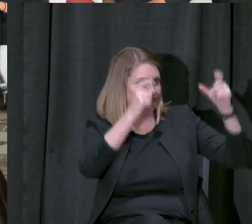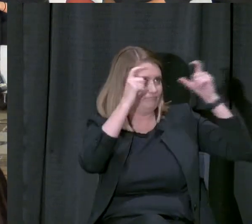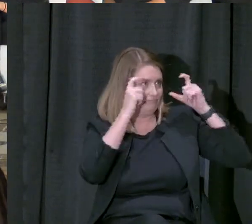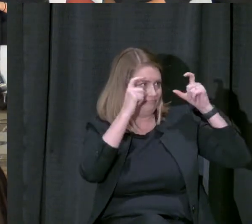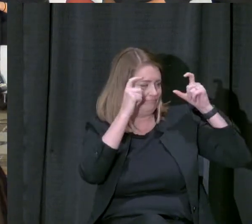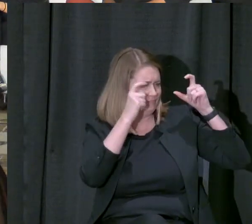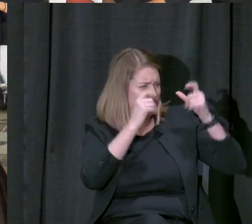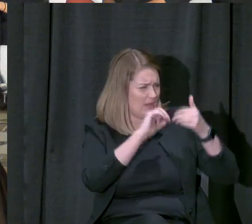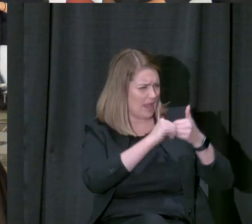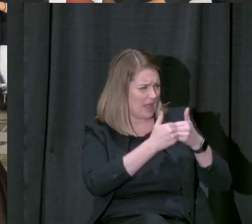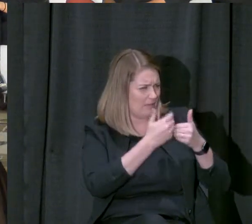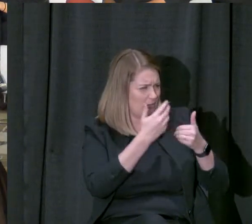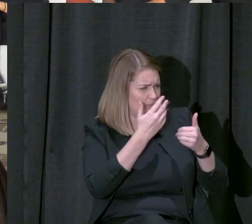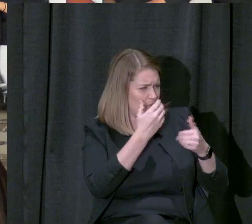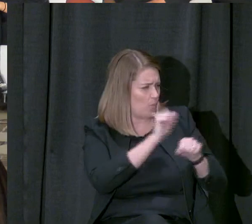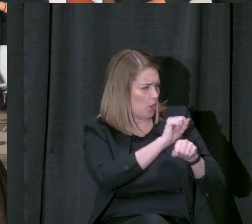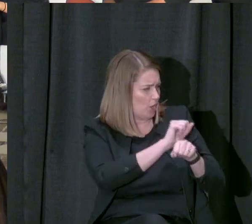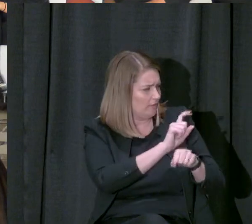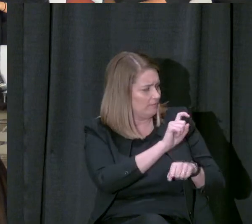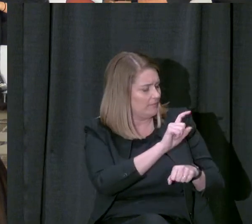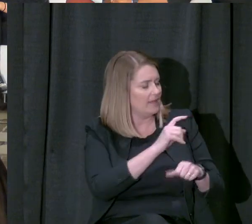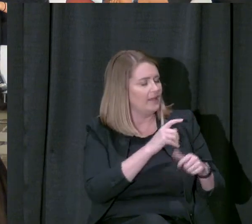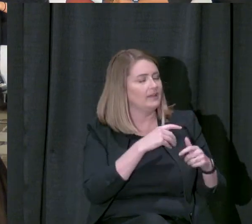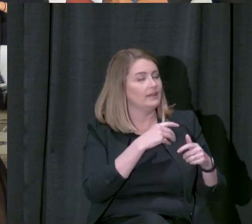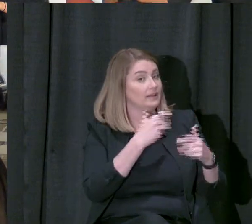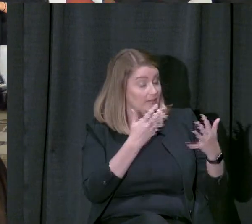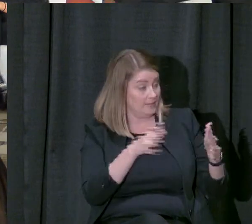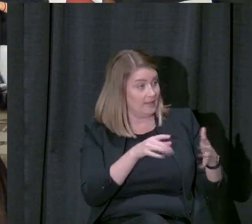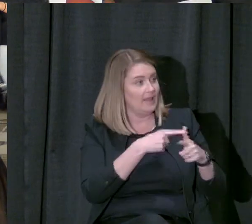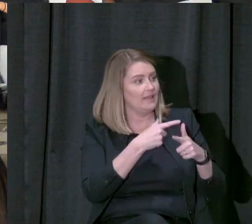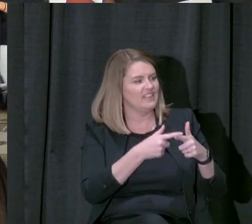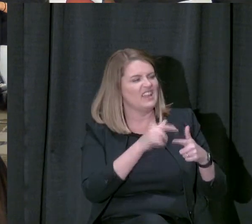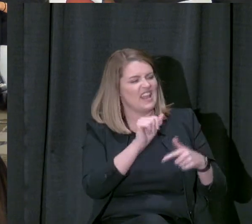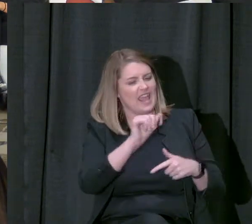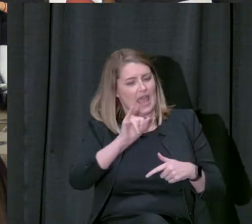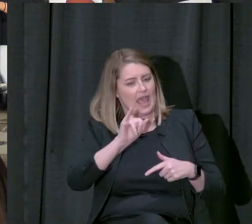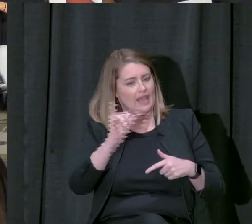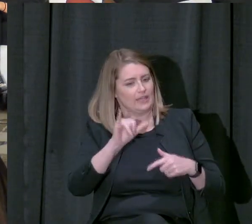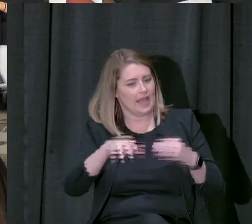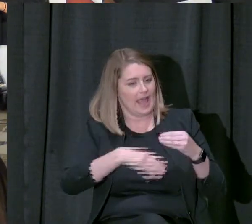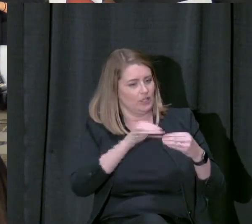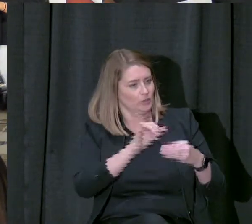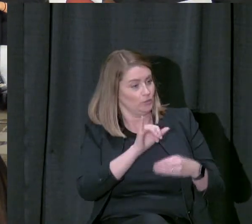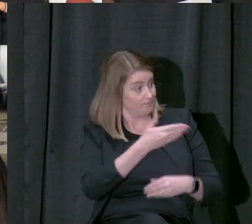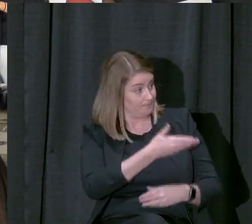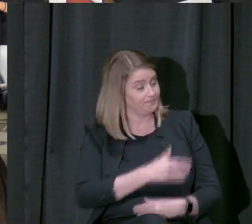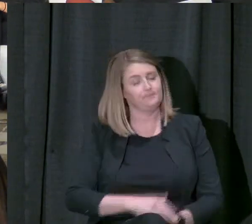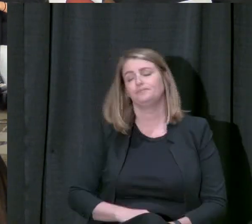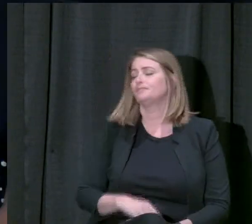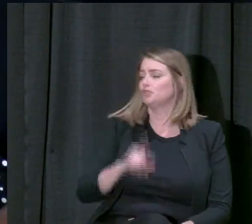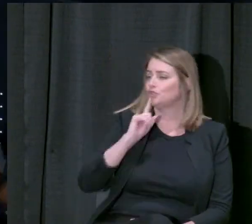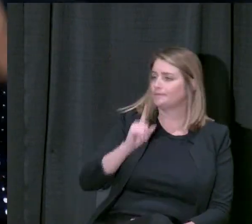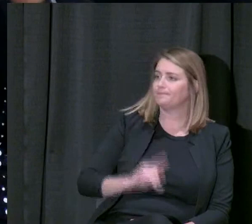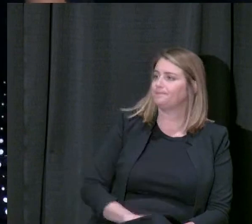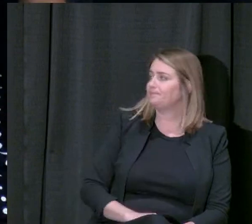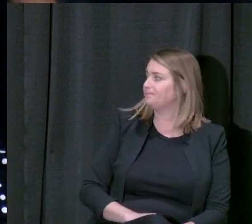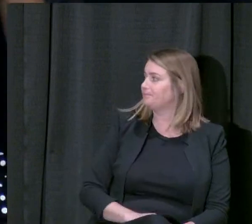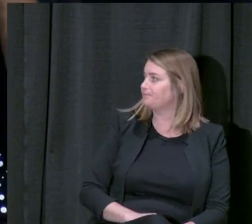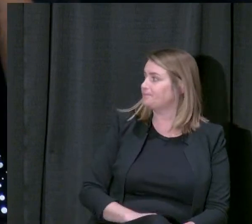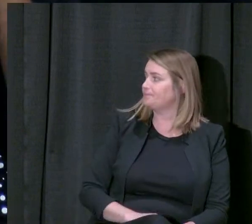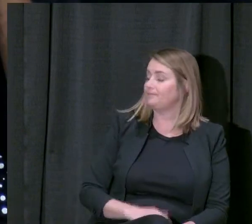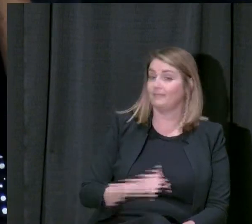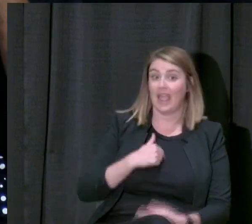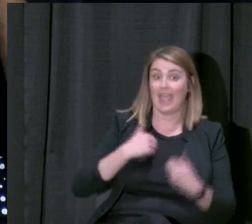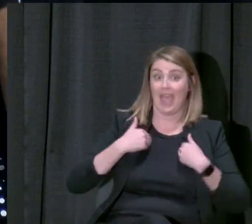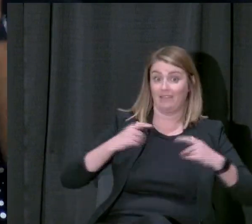work. Okay, let's start with that, and then we'll bring in the AI component, how that plays out. Yeah, sure. So I have them